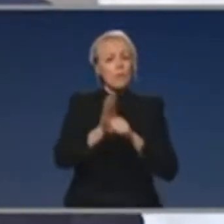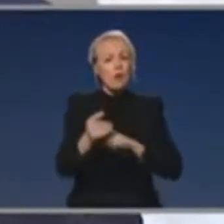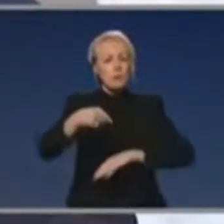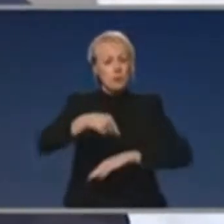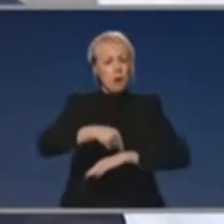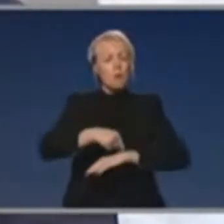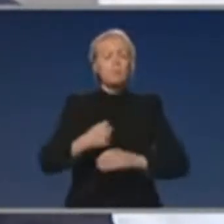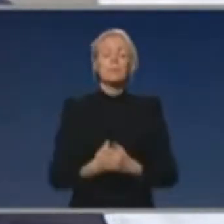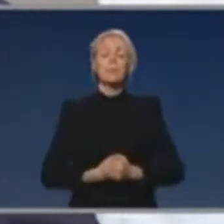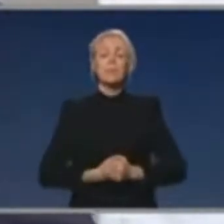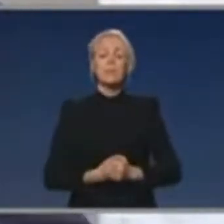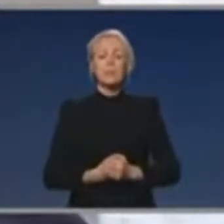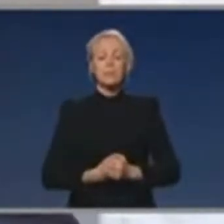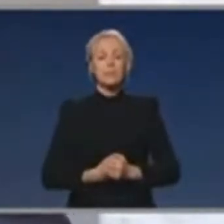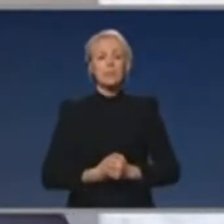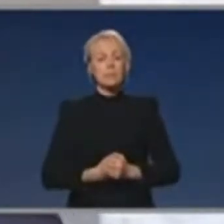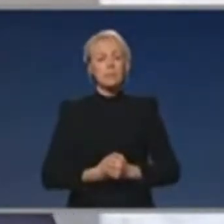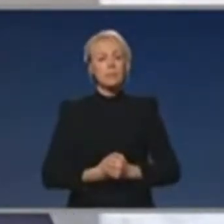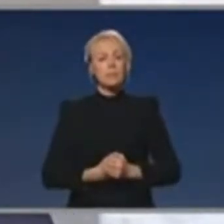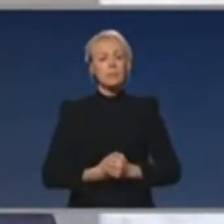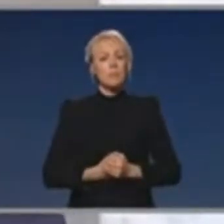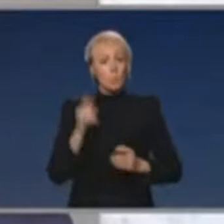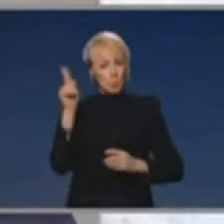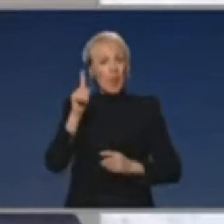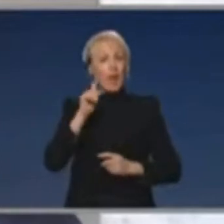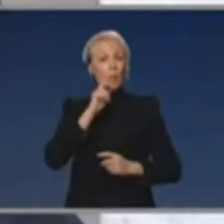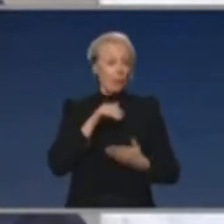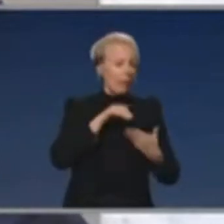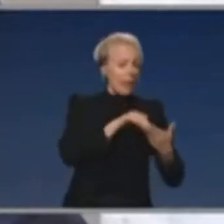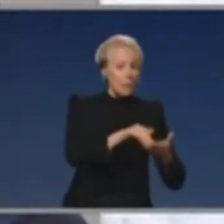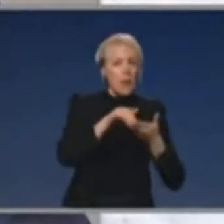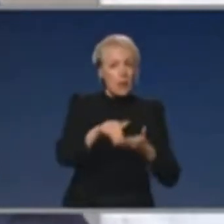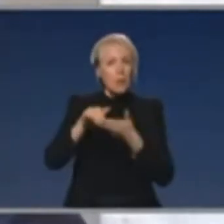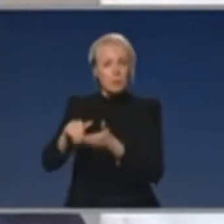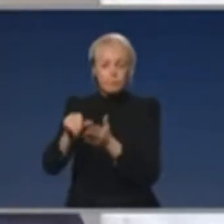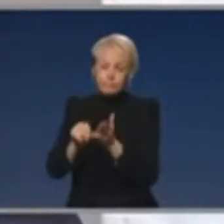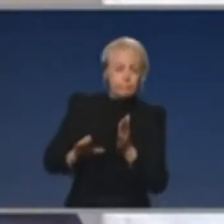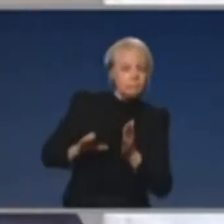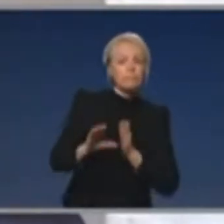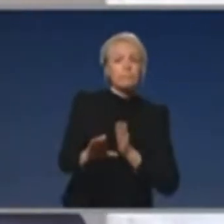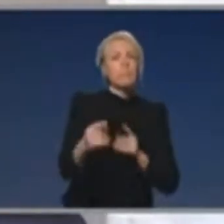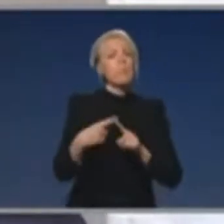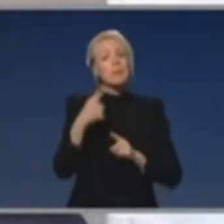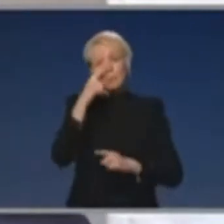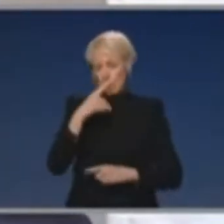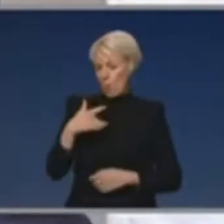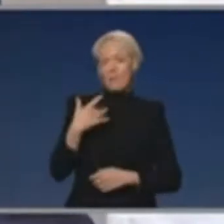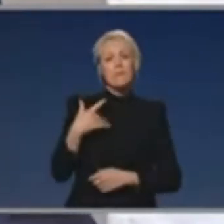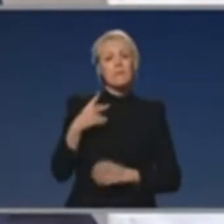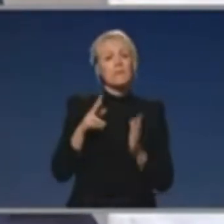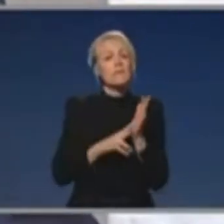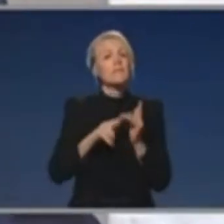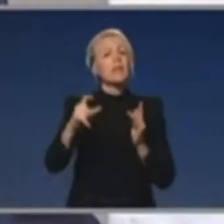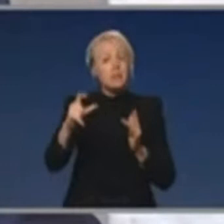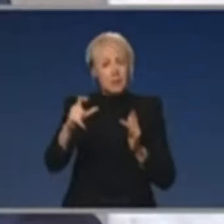for Australian citizens and residents are being made today, and the balance of those to short-term residents will be made